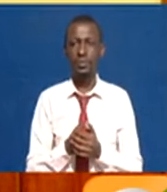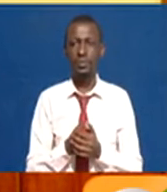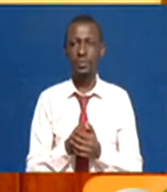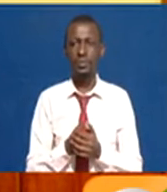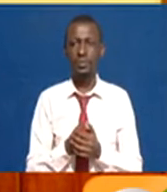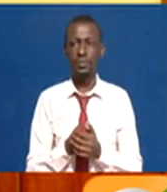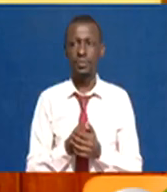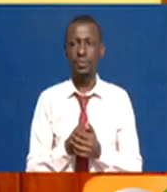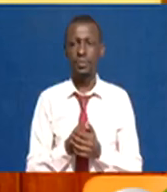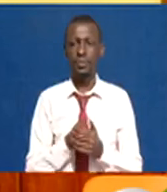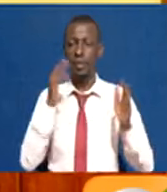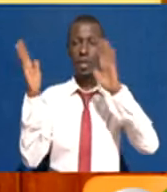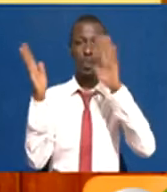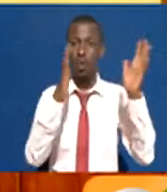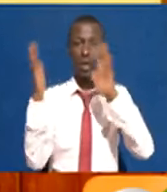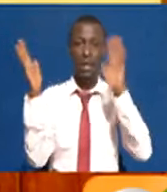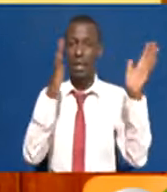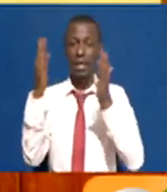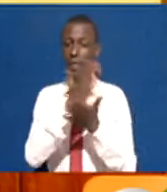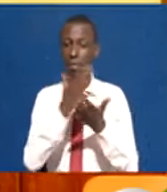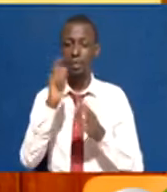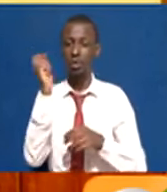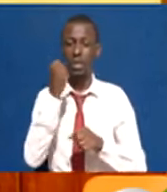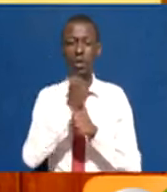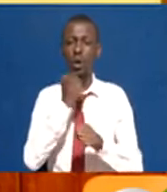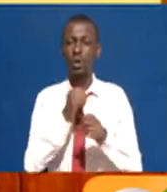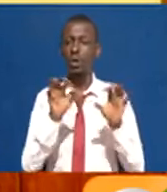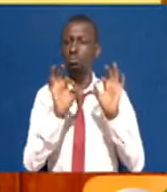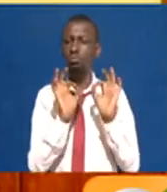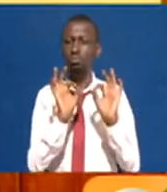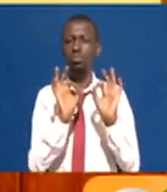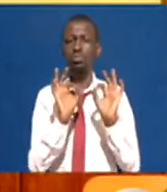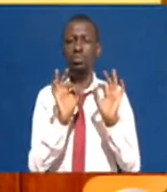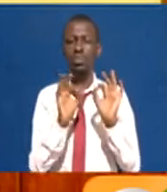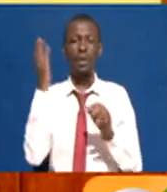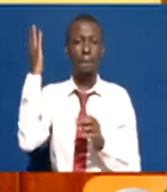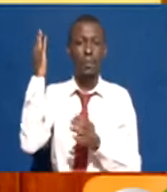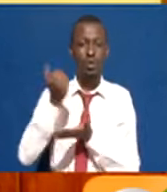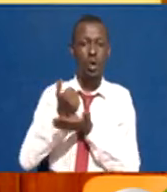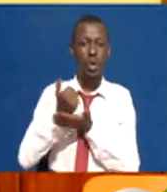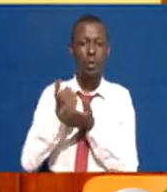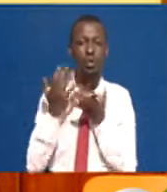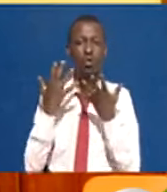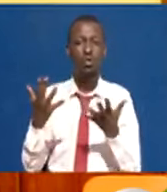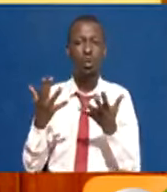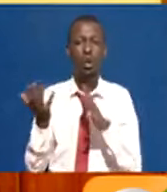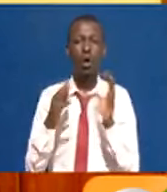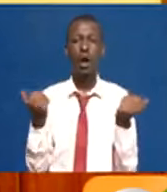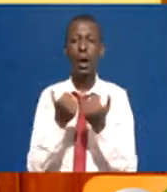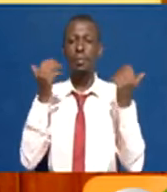Kenya Meteorological Department that has been of immense help in the past in terms of predicting the weather